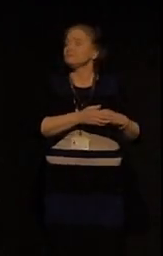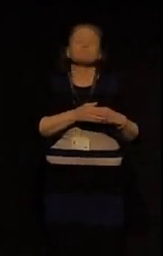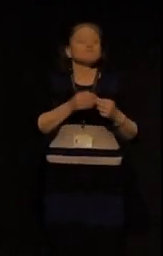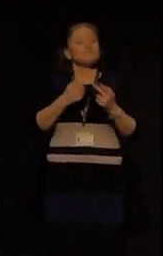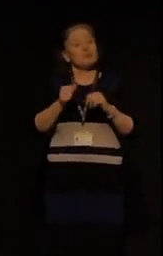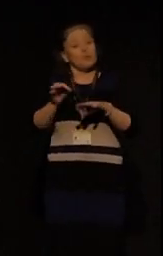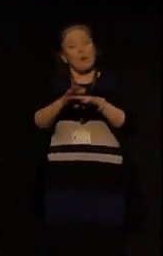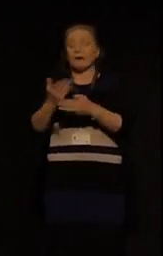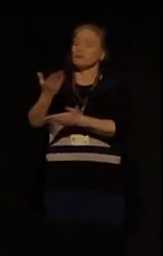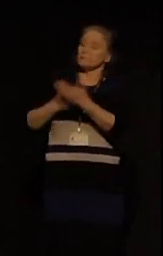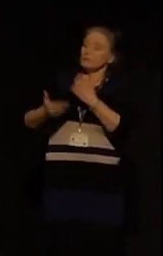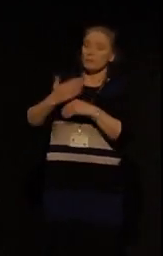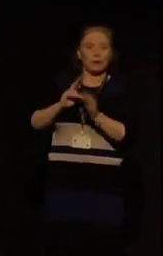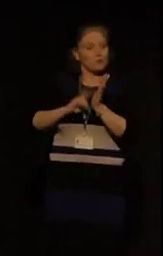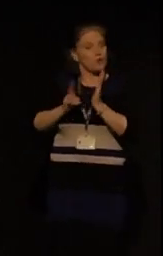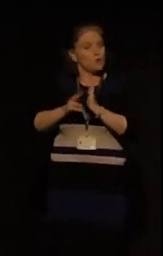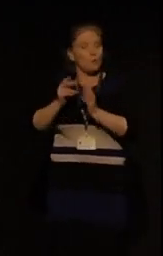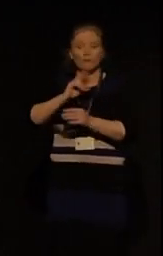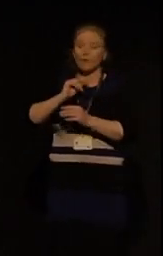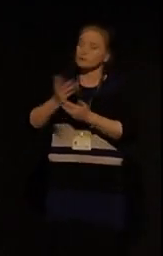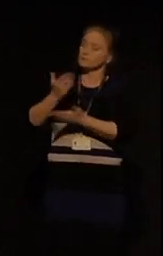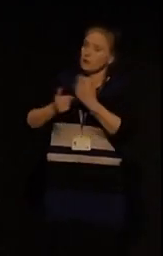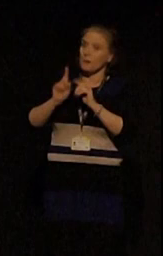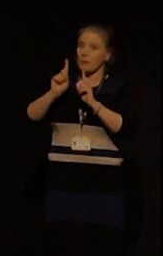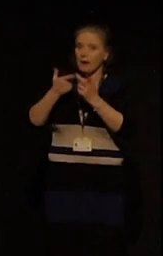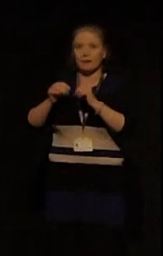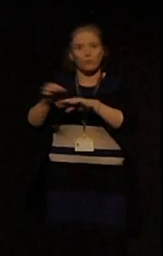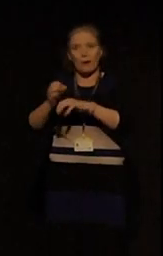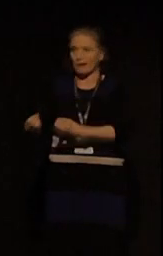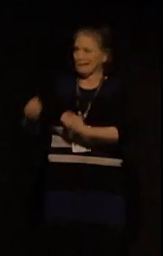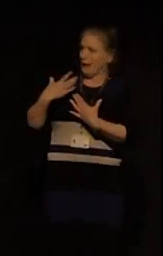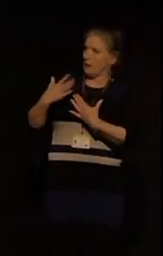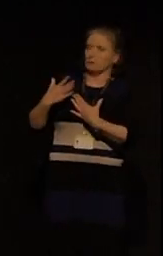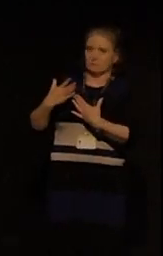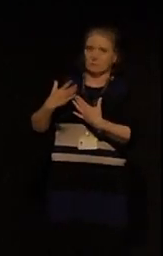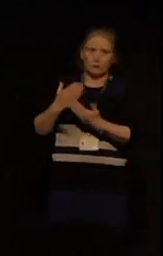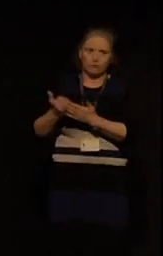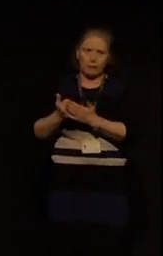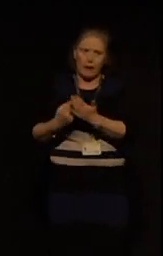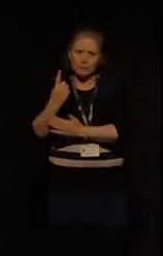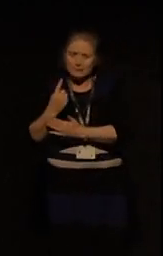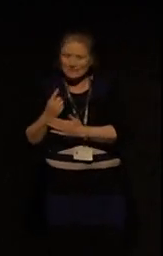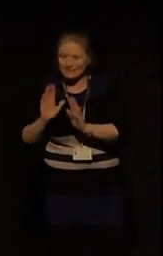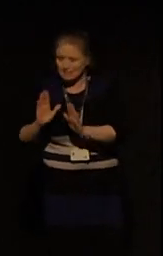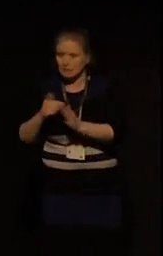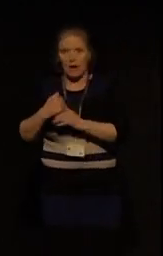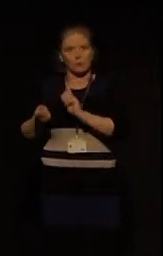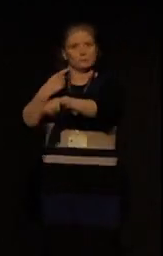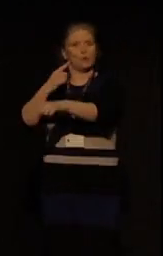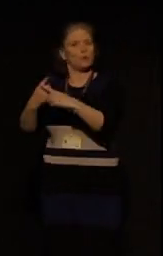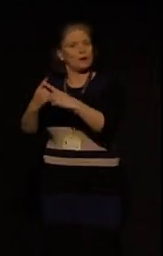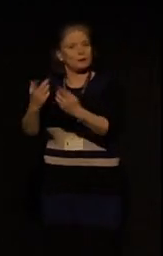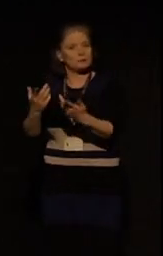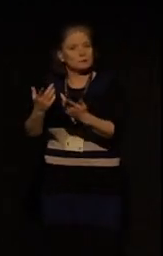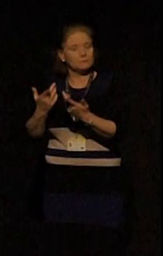normal voice, I barely react to her. But if she yells at me, which she does quite frequently, then I react and